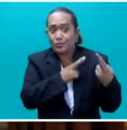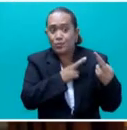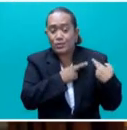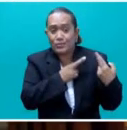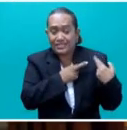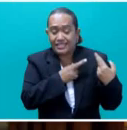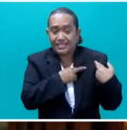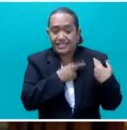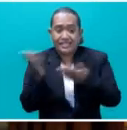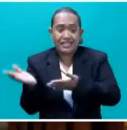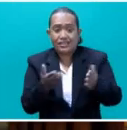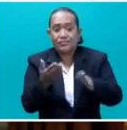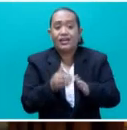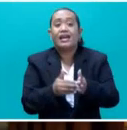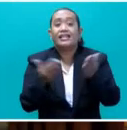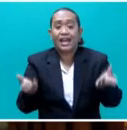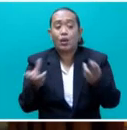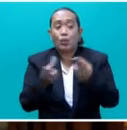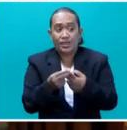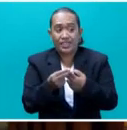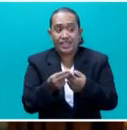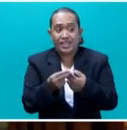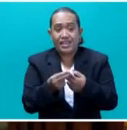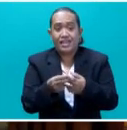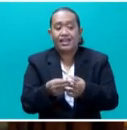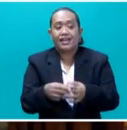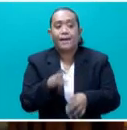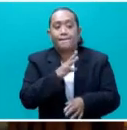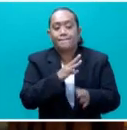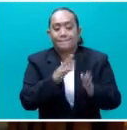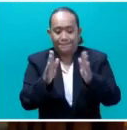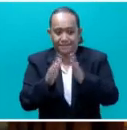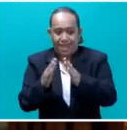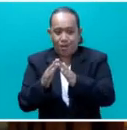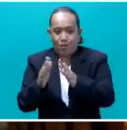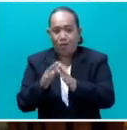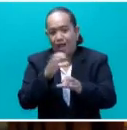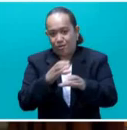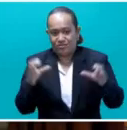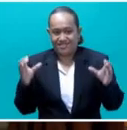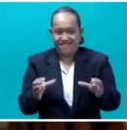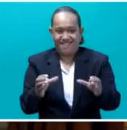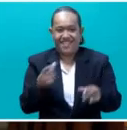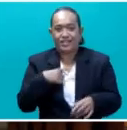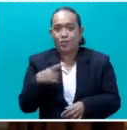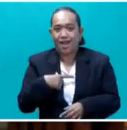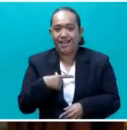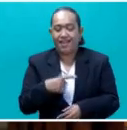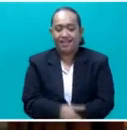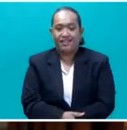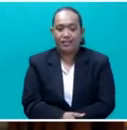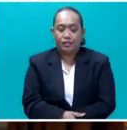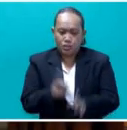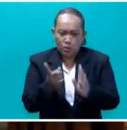the extended rural areas now rest with the municipal councils. Mr. Speaker, sir, the revision now needs to